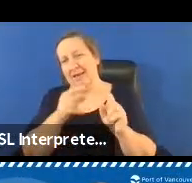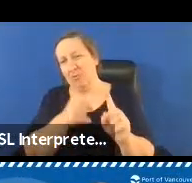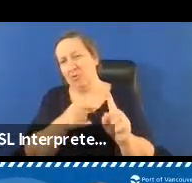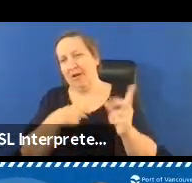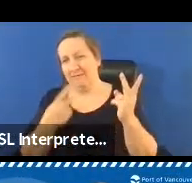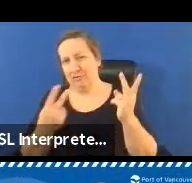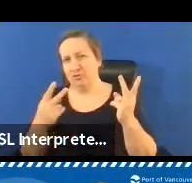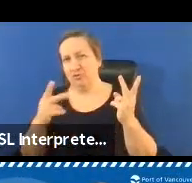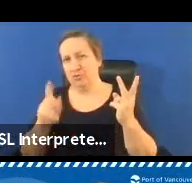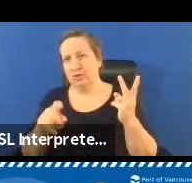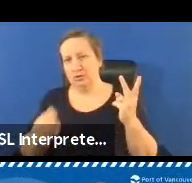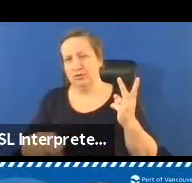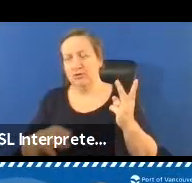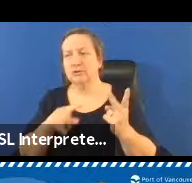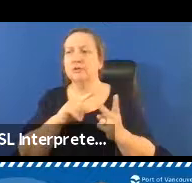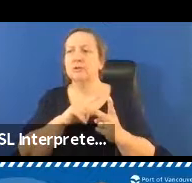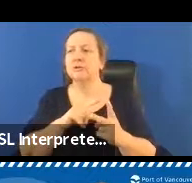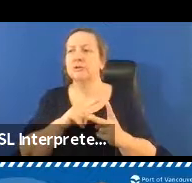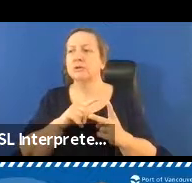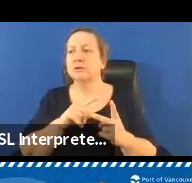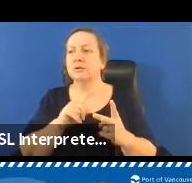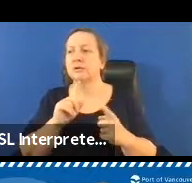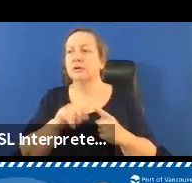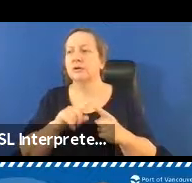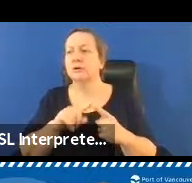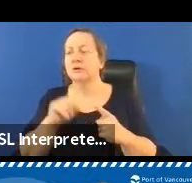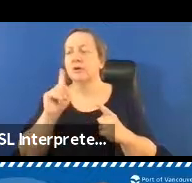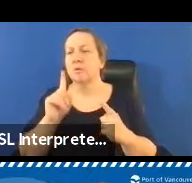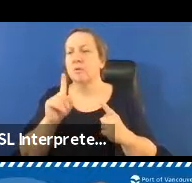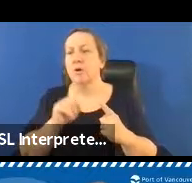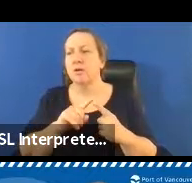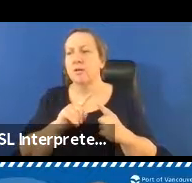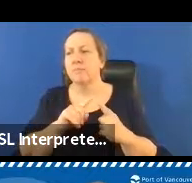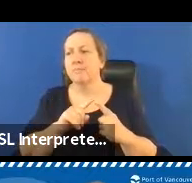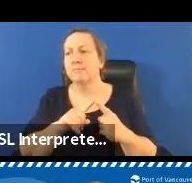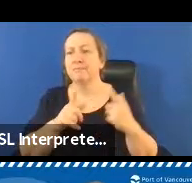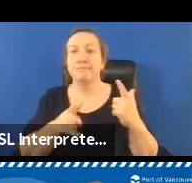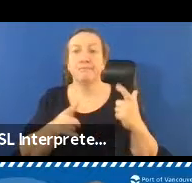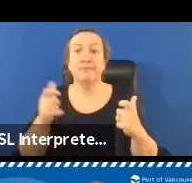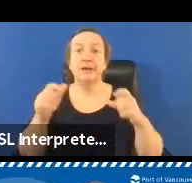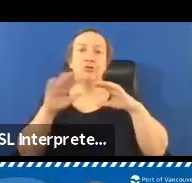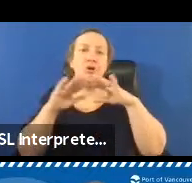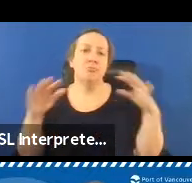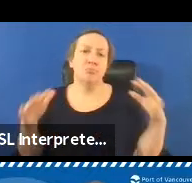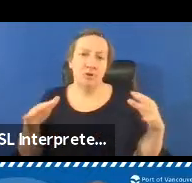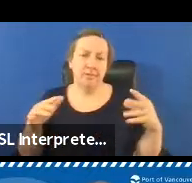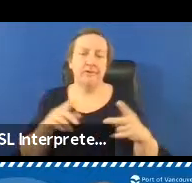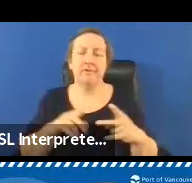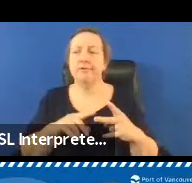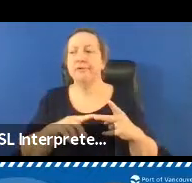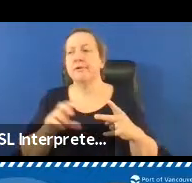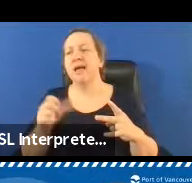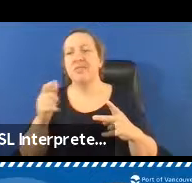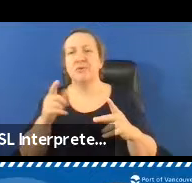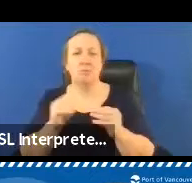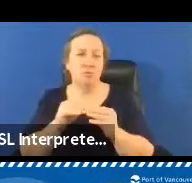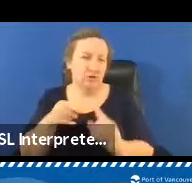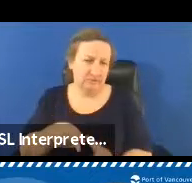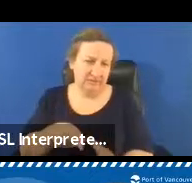questions. One is a bigger umbrella, and the other is very